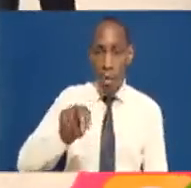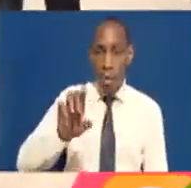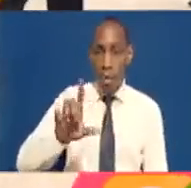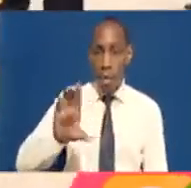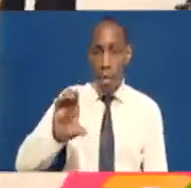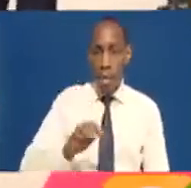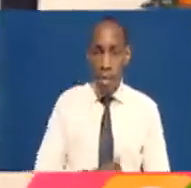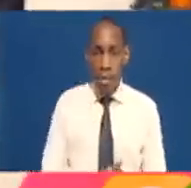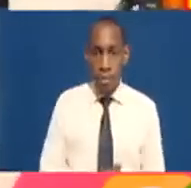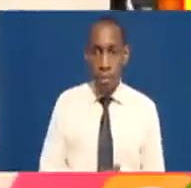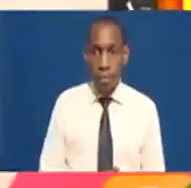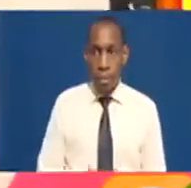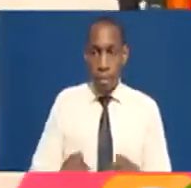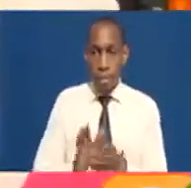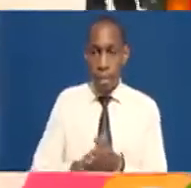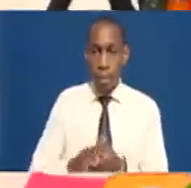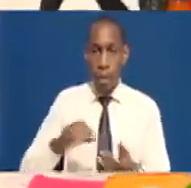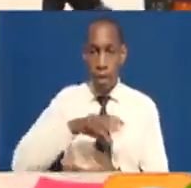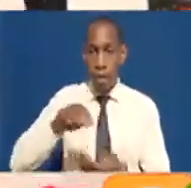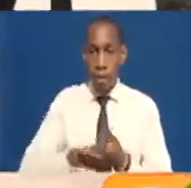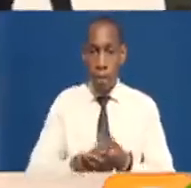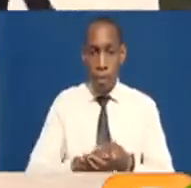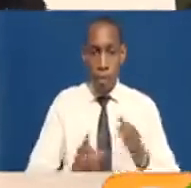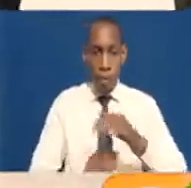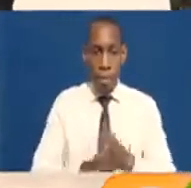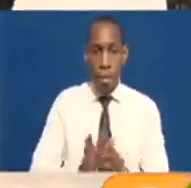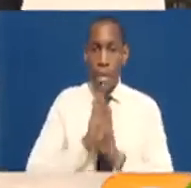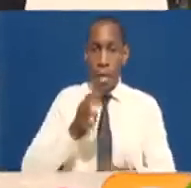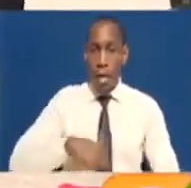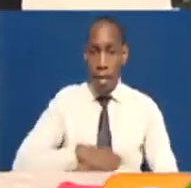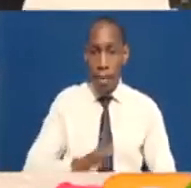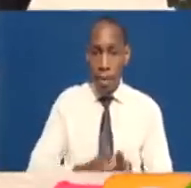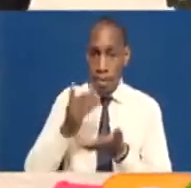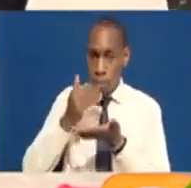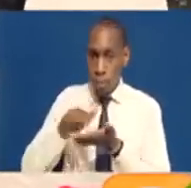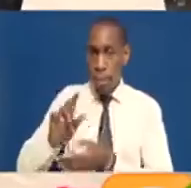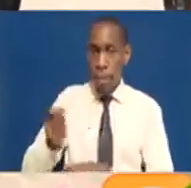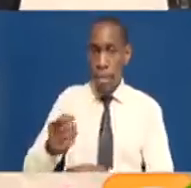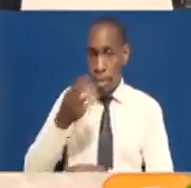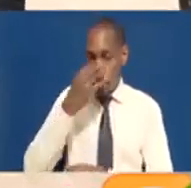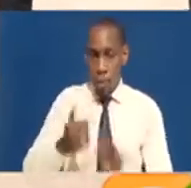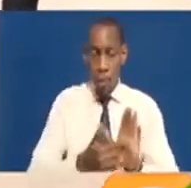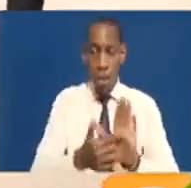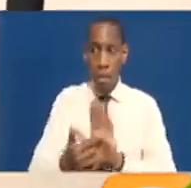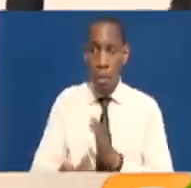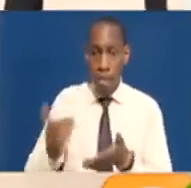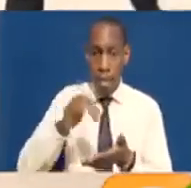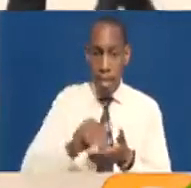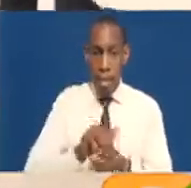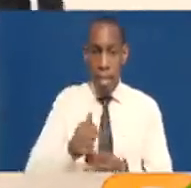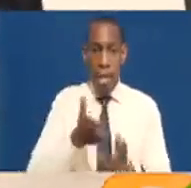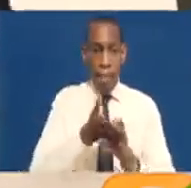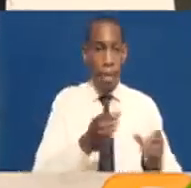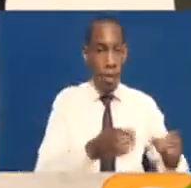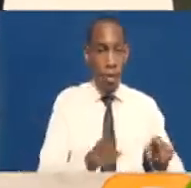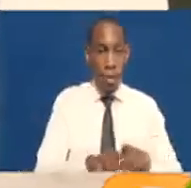NLC is shrouded in the ministry, a whistleblower has written to President William Ruto to expose yet another racket which